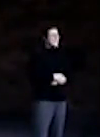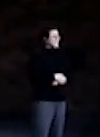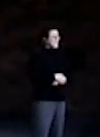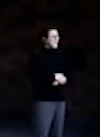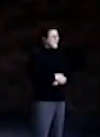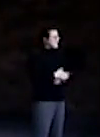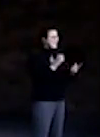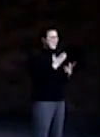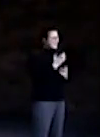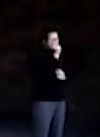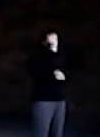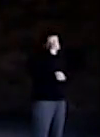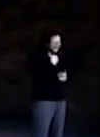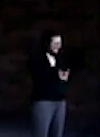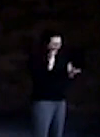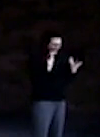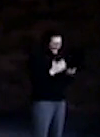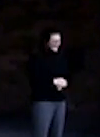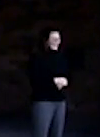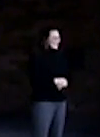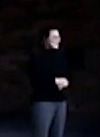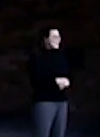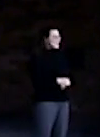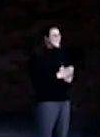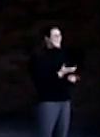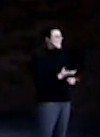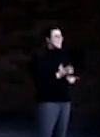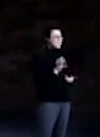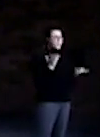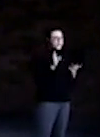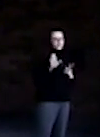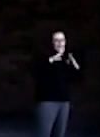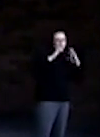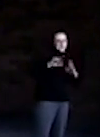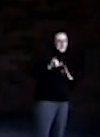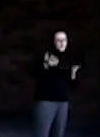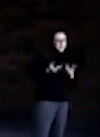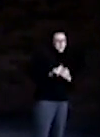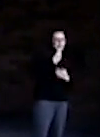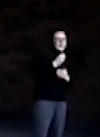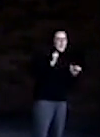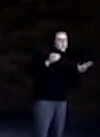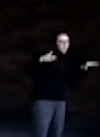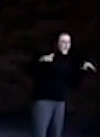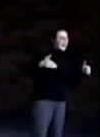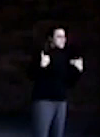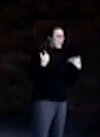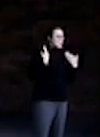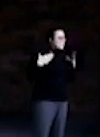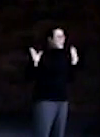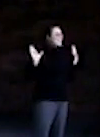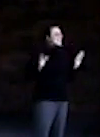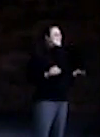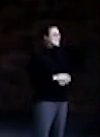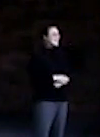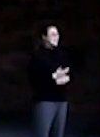What an idiot. I could have said, like, you know, "What's your house like? What do you eat? Do you fly? Do you have wings?" You know, all that cool stuff I could have asked him. But no, this is